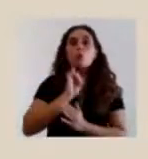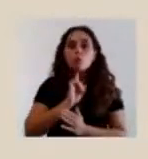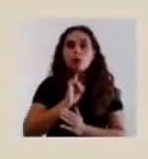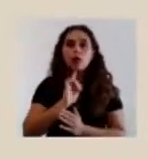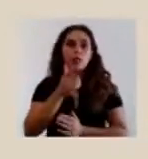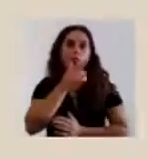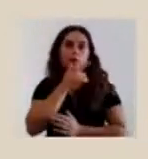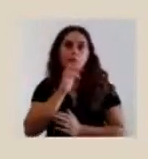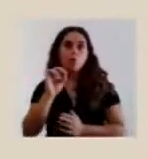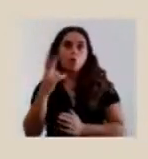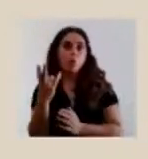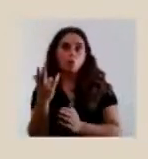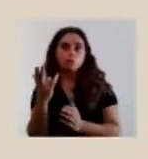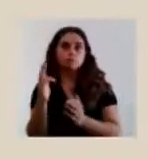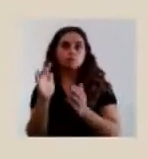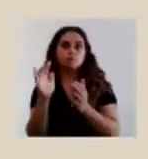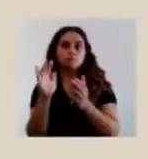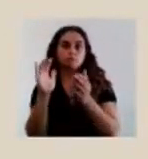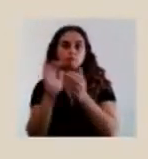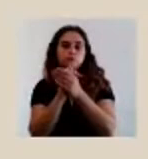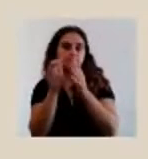same-sex relationships or